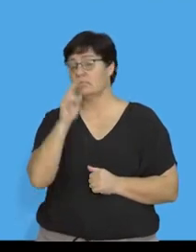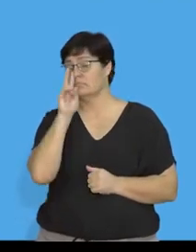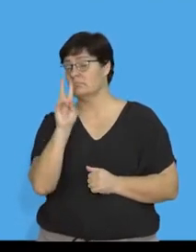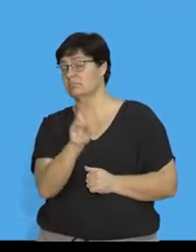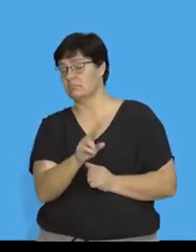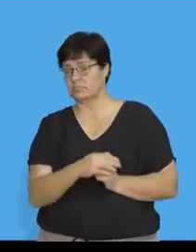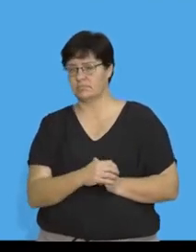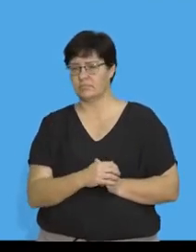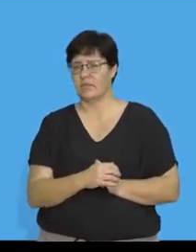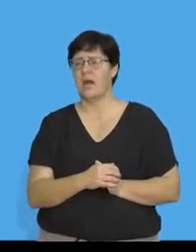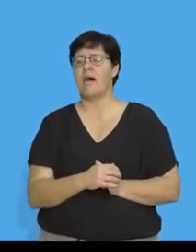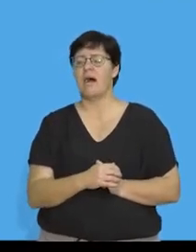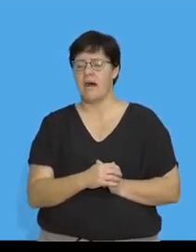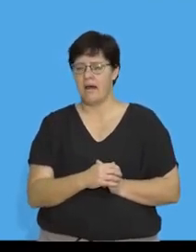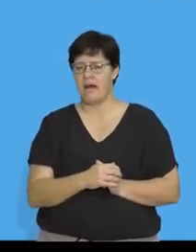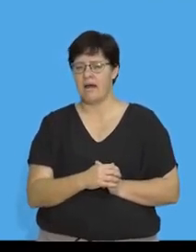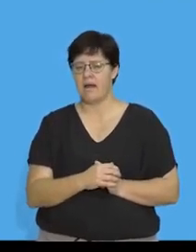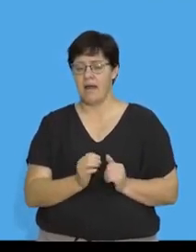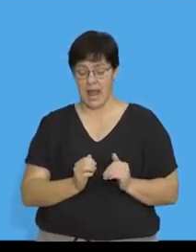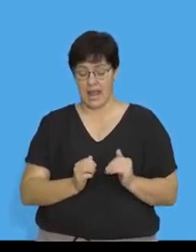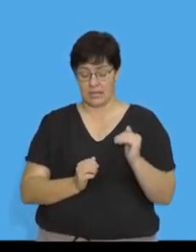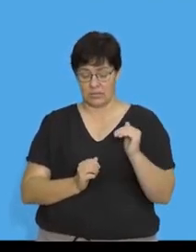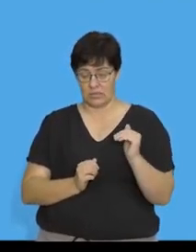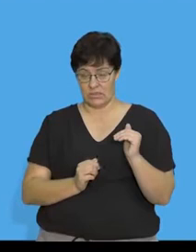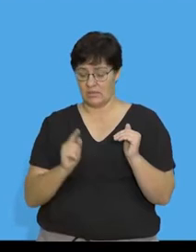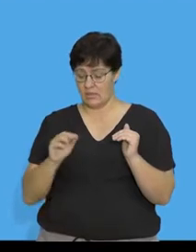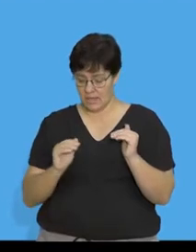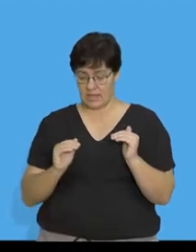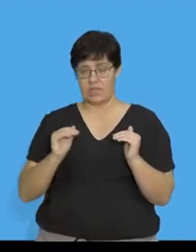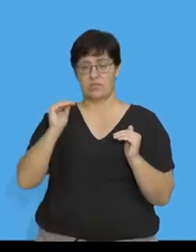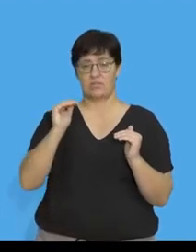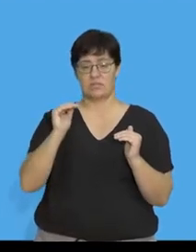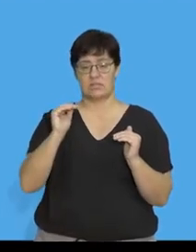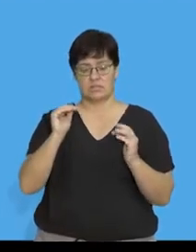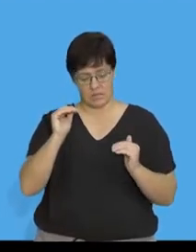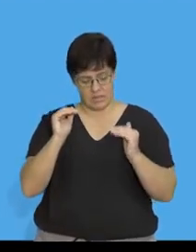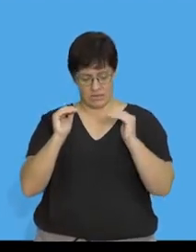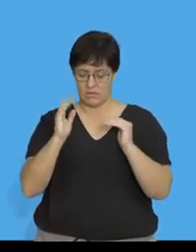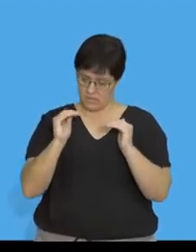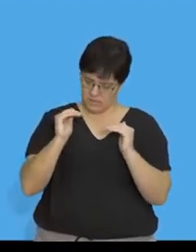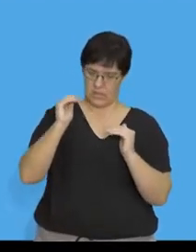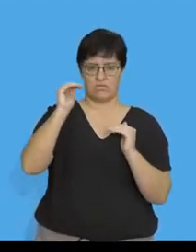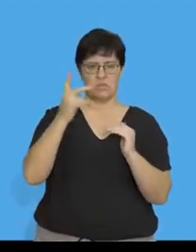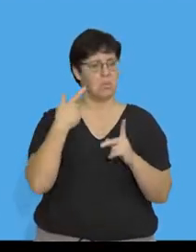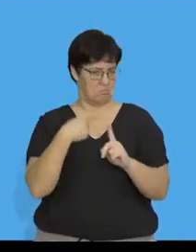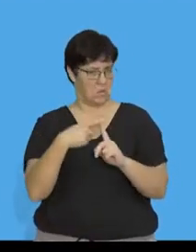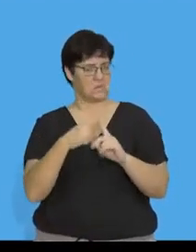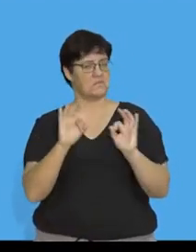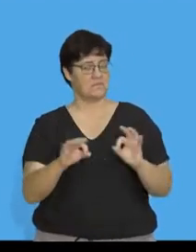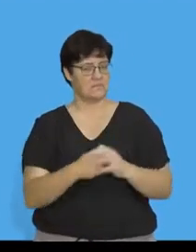pressure. So what I've done is I've taken these pressure values and I've said, let me find the